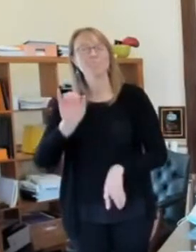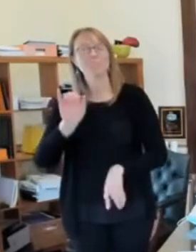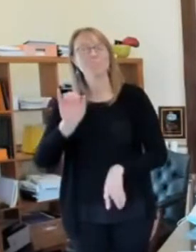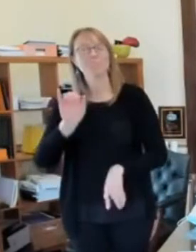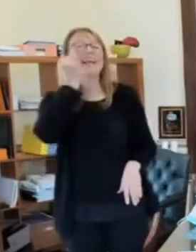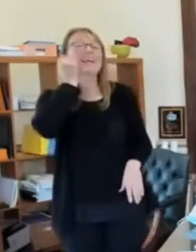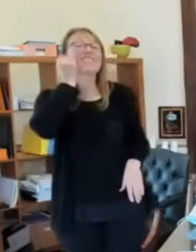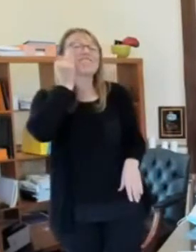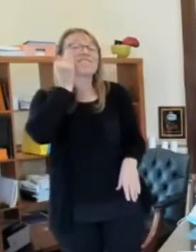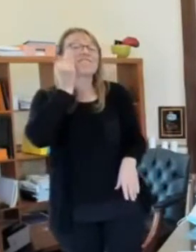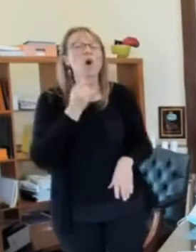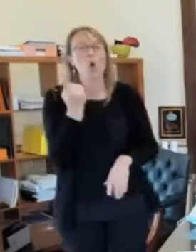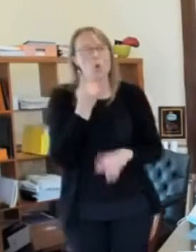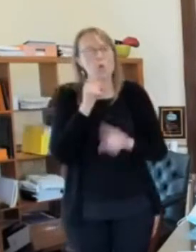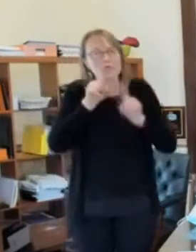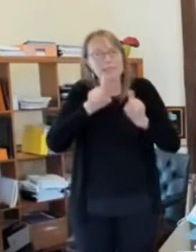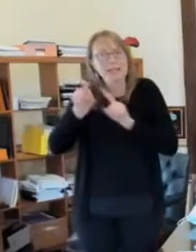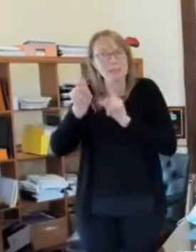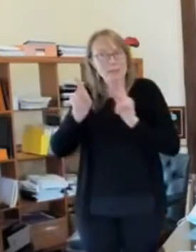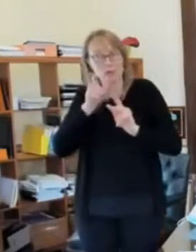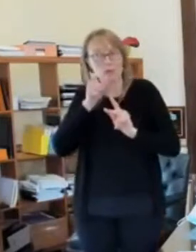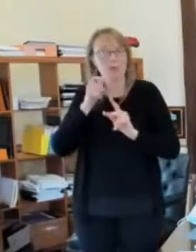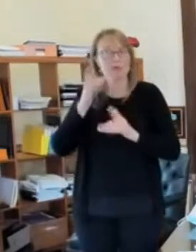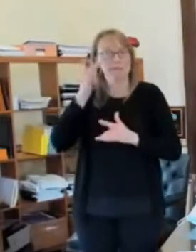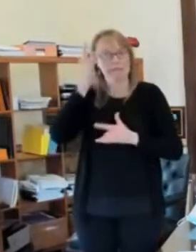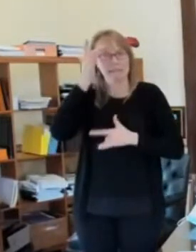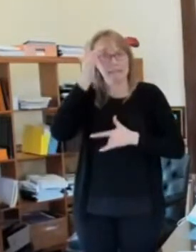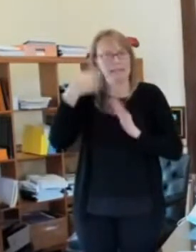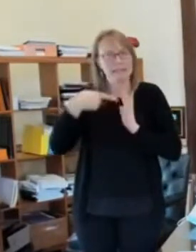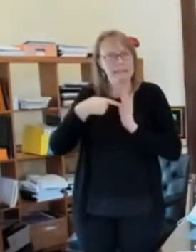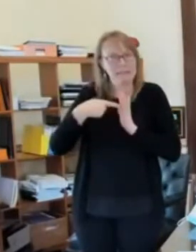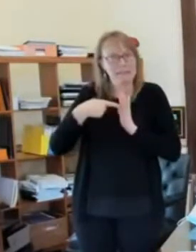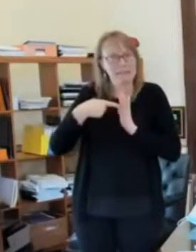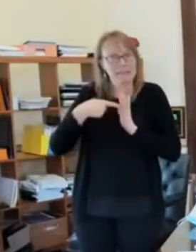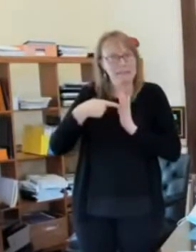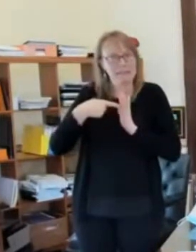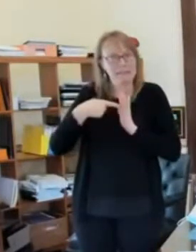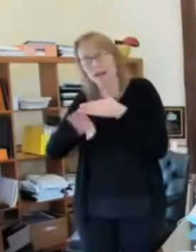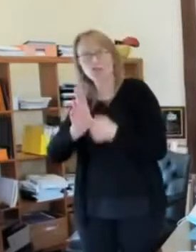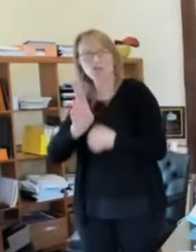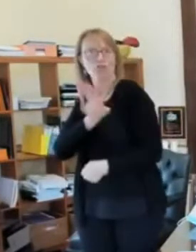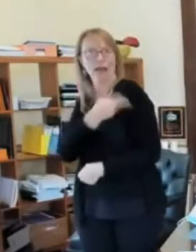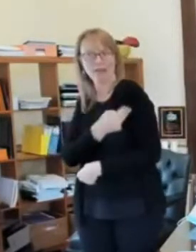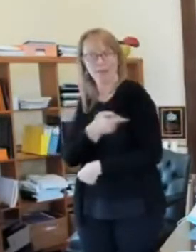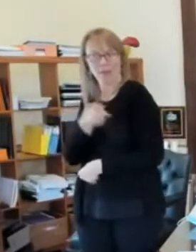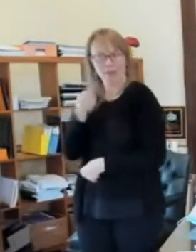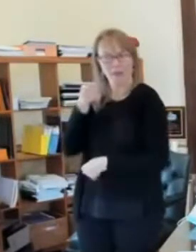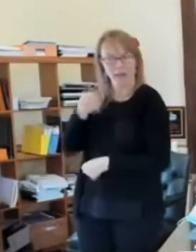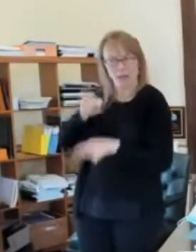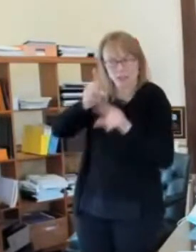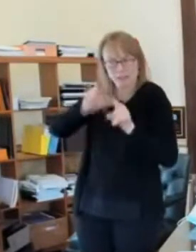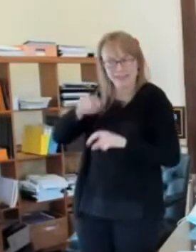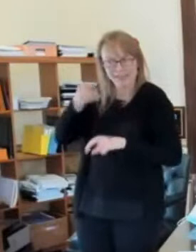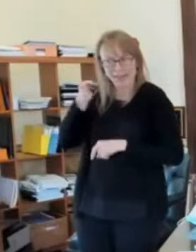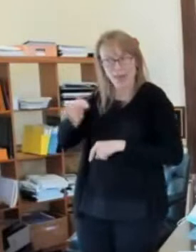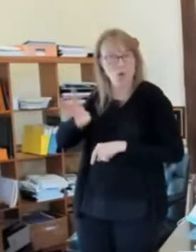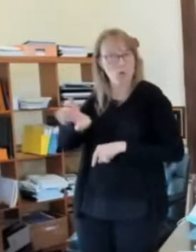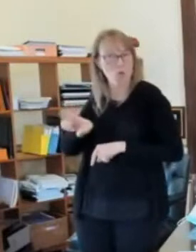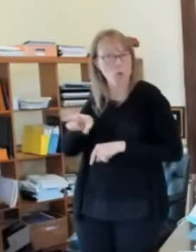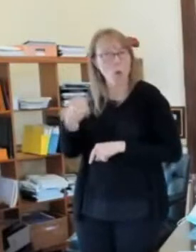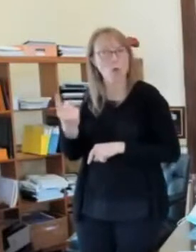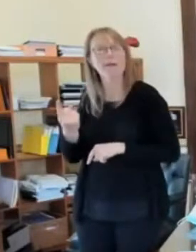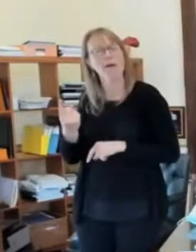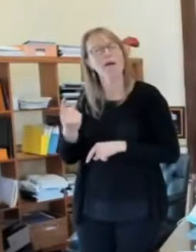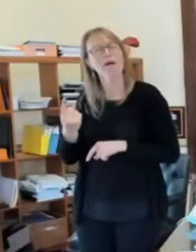positivity rate's going to be very, very high because you've already got people with symptoms, they're going to the doctor or the hospital, a higher percentage of them are going to